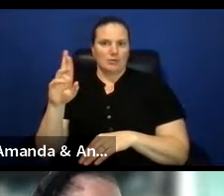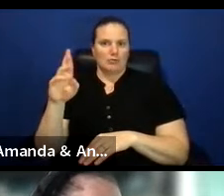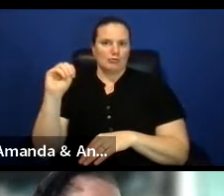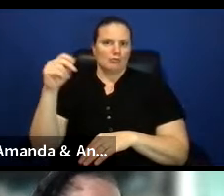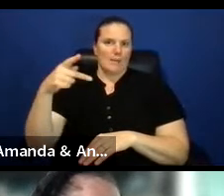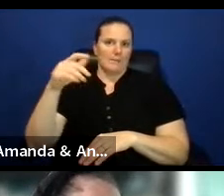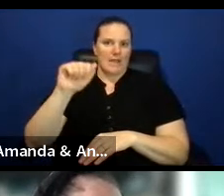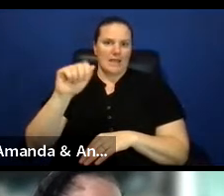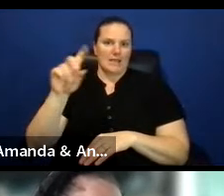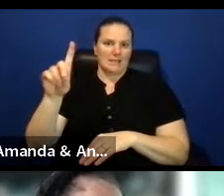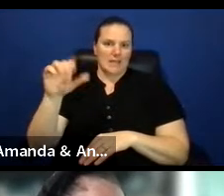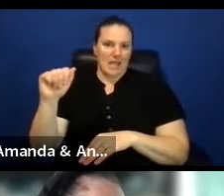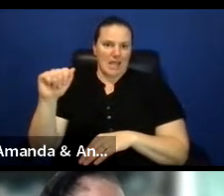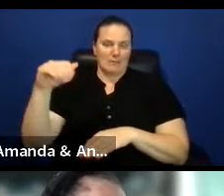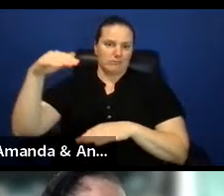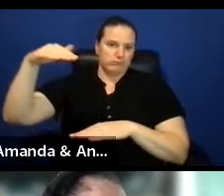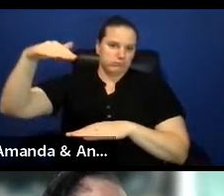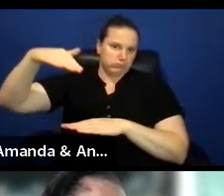grade,